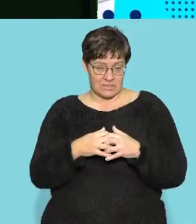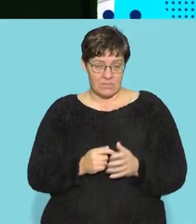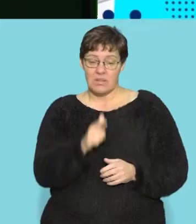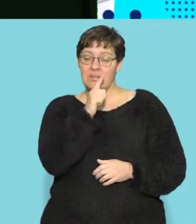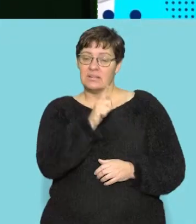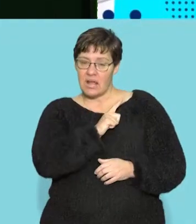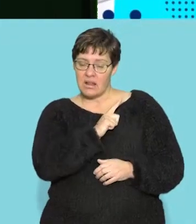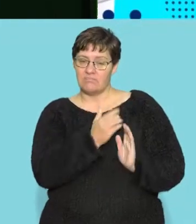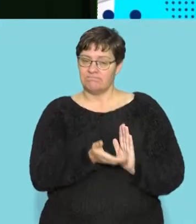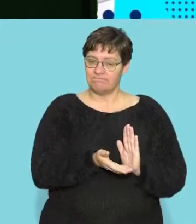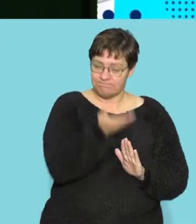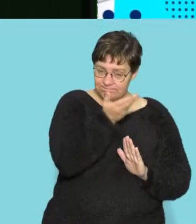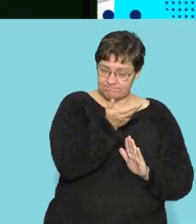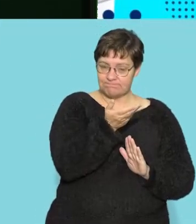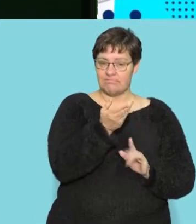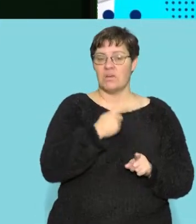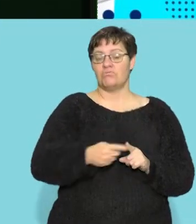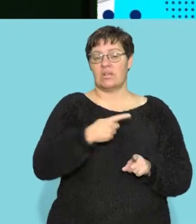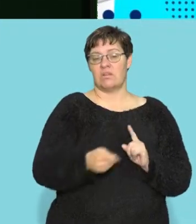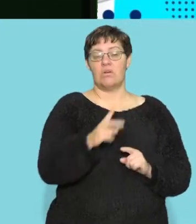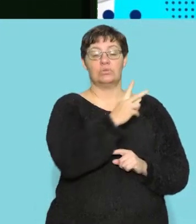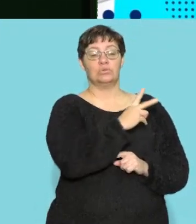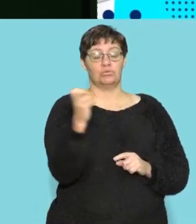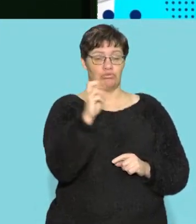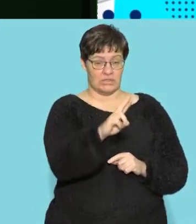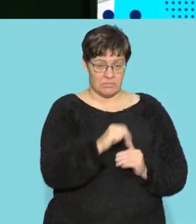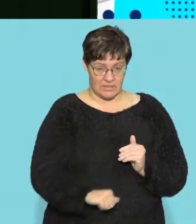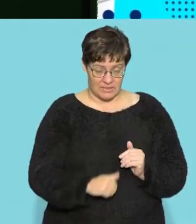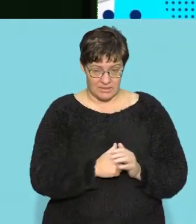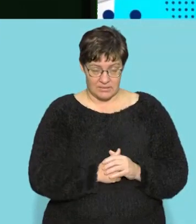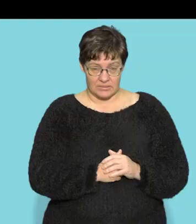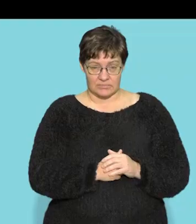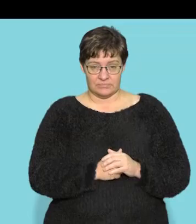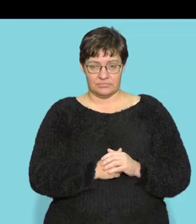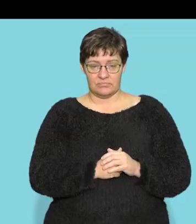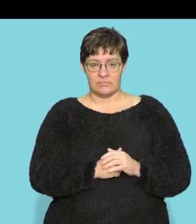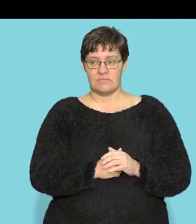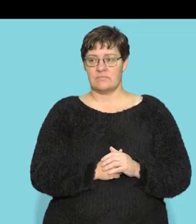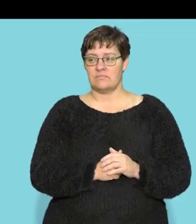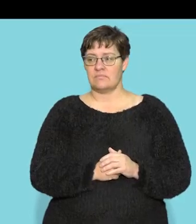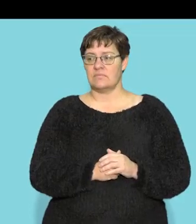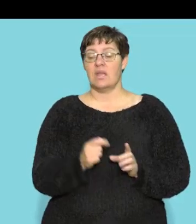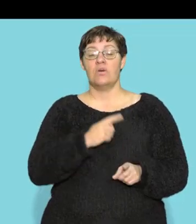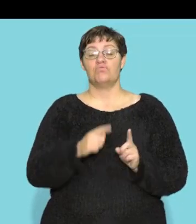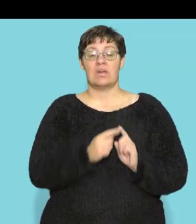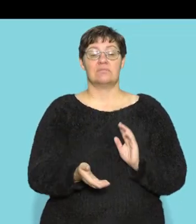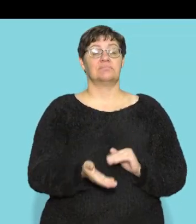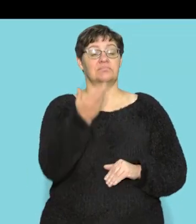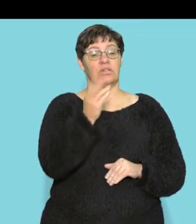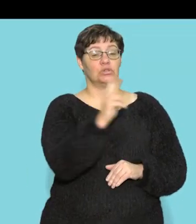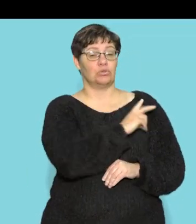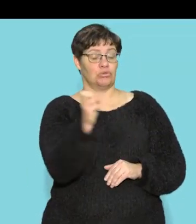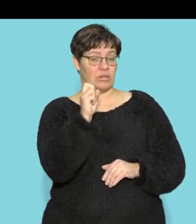And I was told there was an increase in the rental of 200 Rand per month. Let's just verify that information. The rent was increased